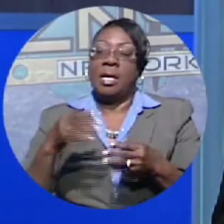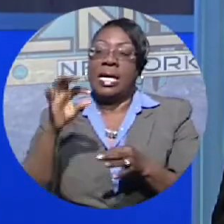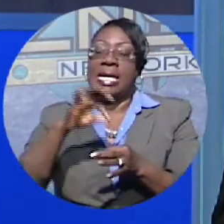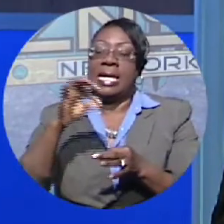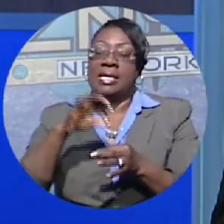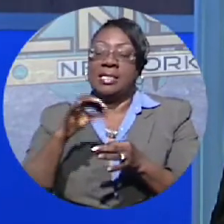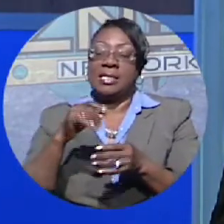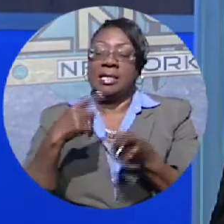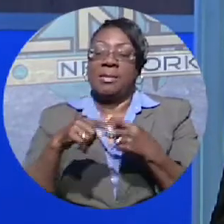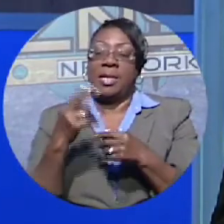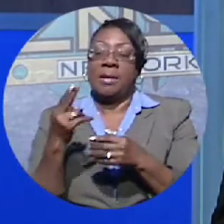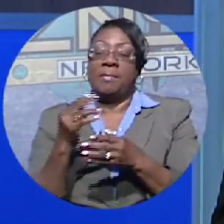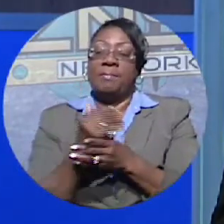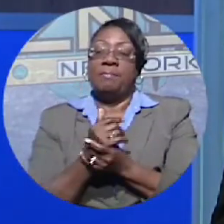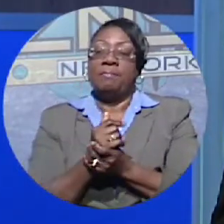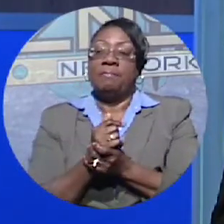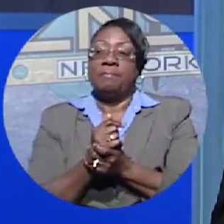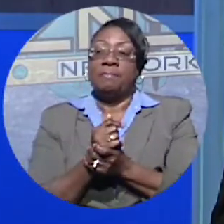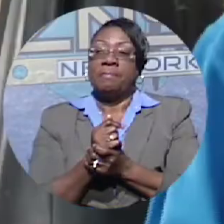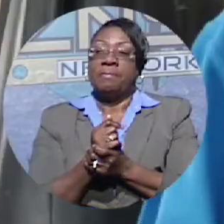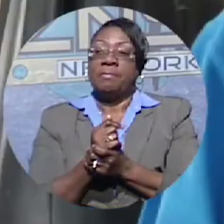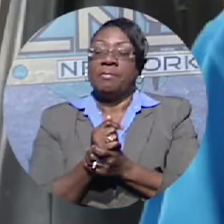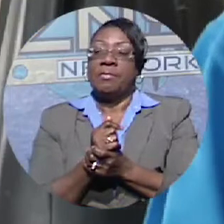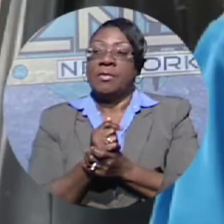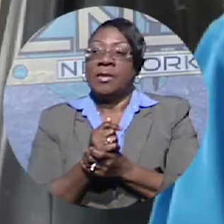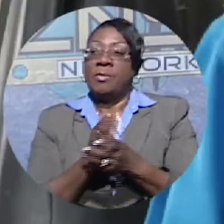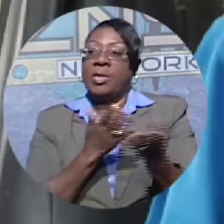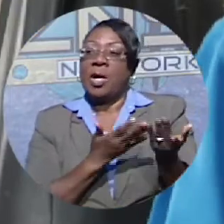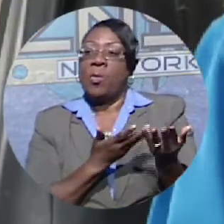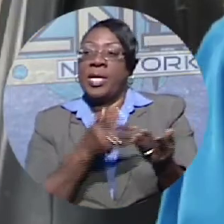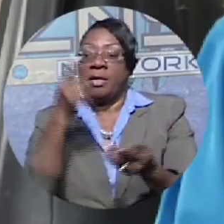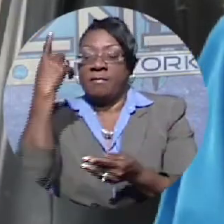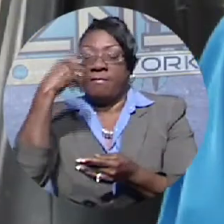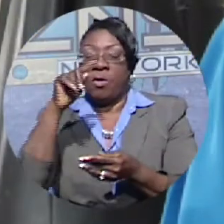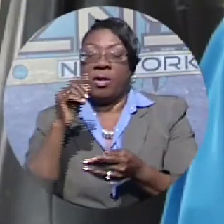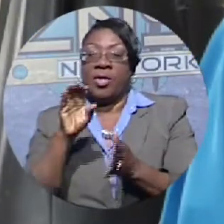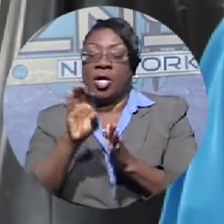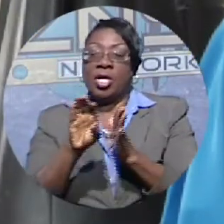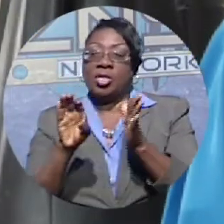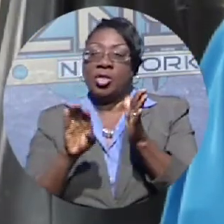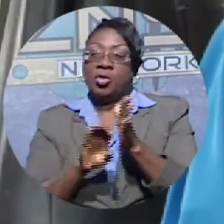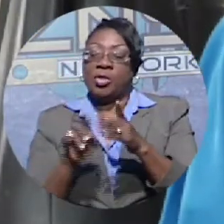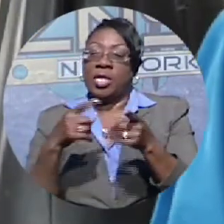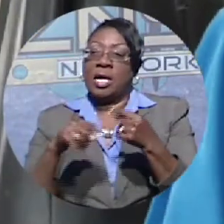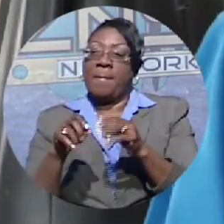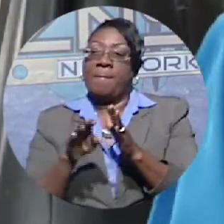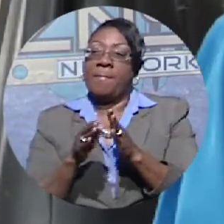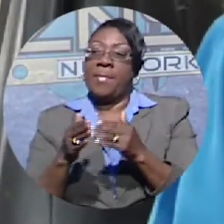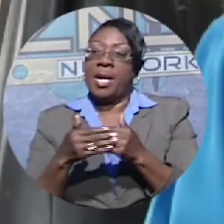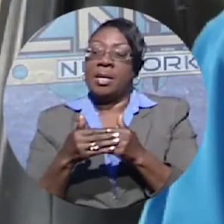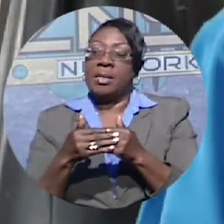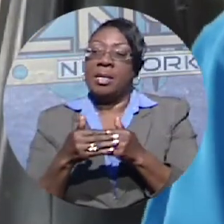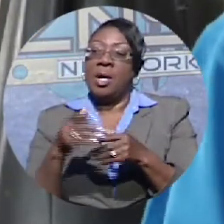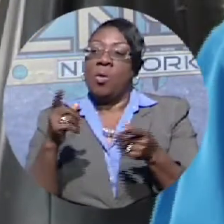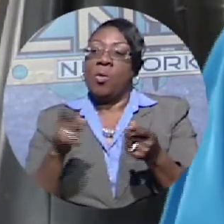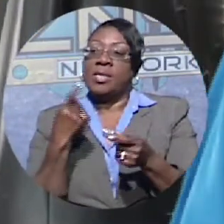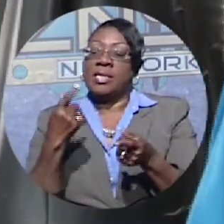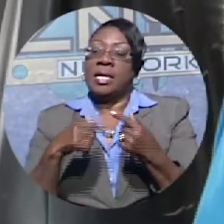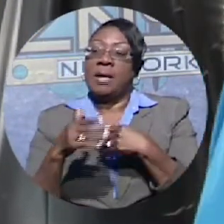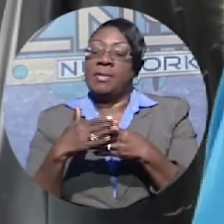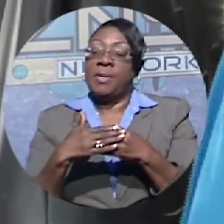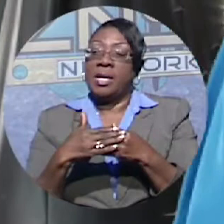President Wellington Miller. We're now waiting for the Constitution to come back from the IOC. And once that come back